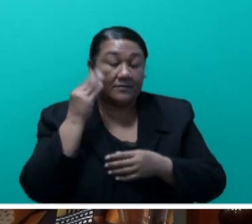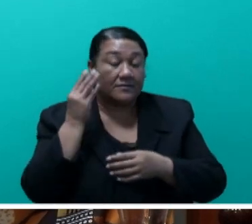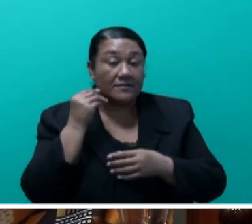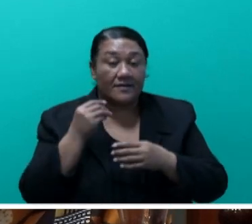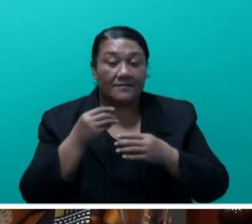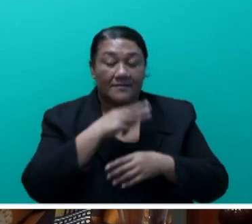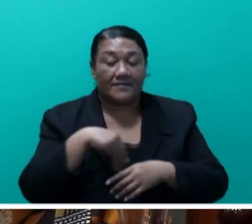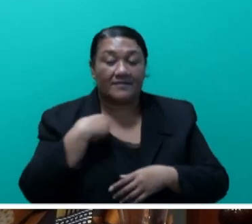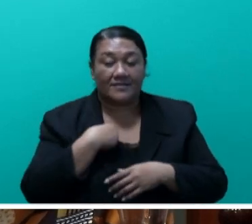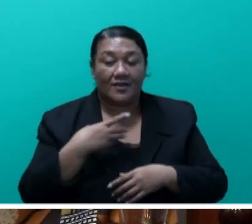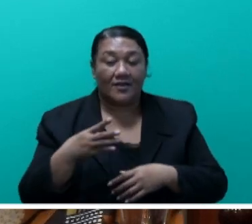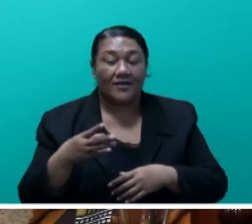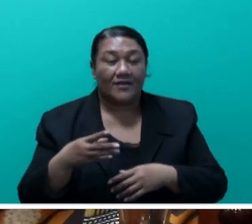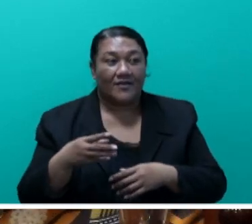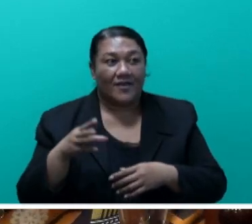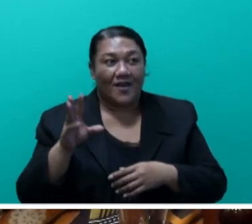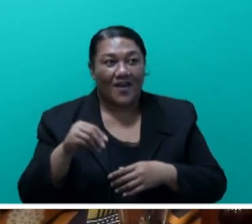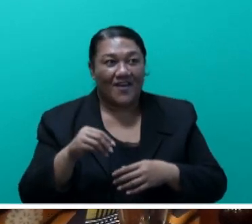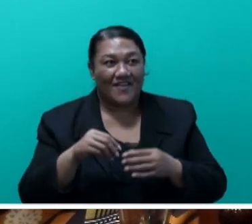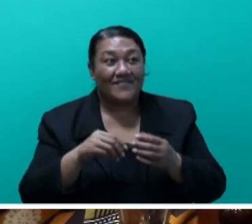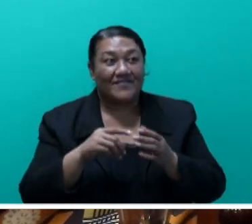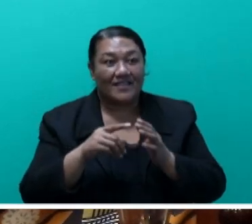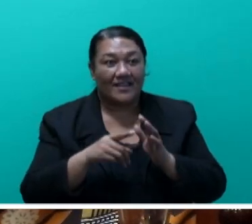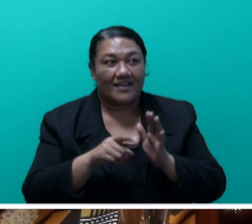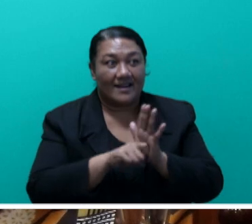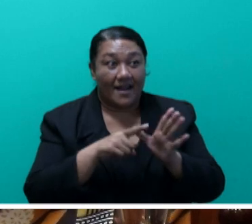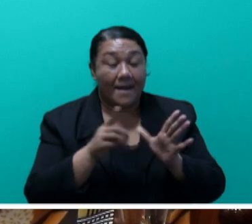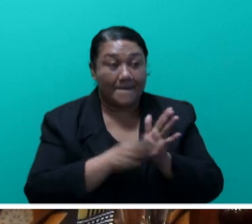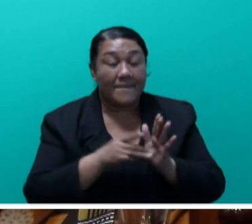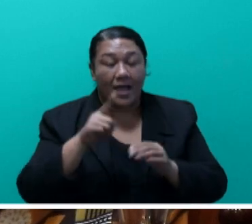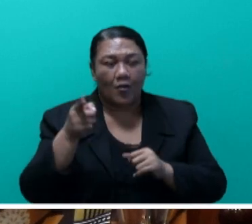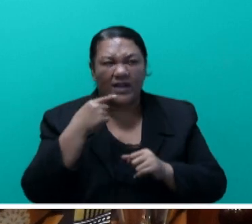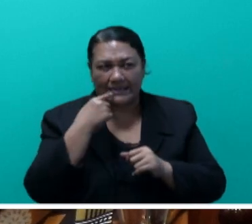the extension arm role of SRIF, I think we should encourage it.